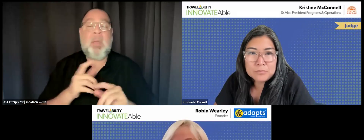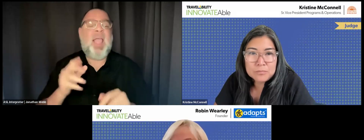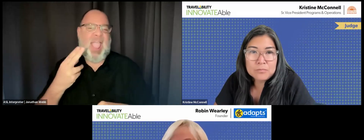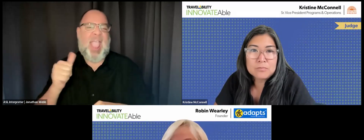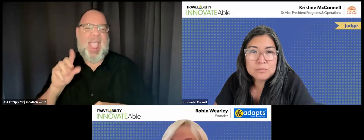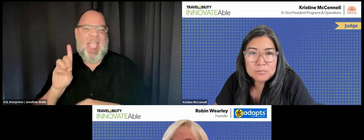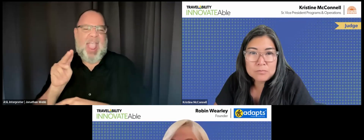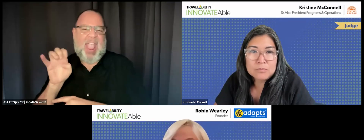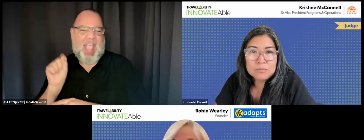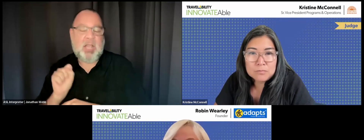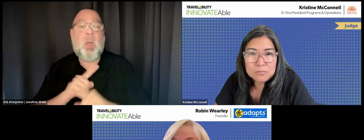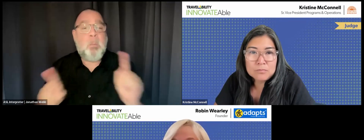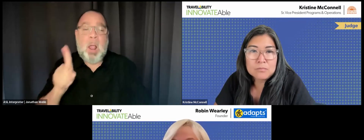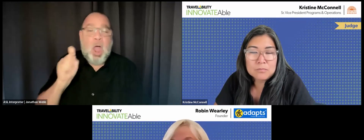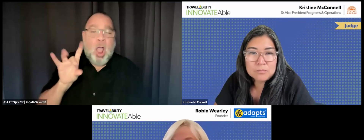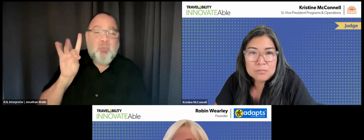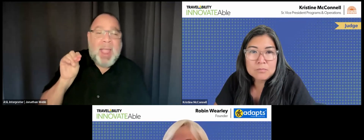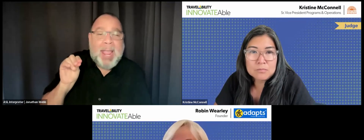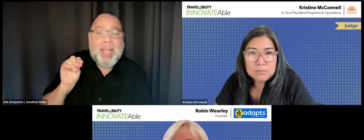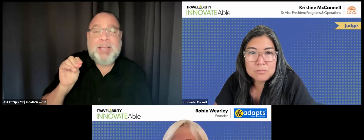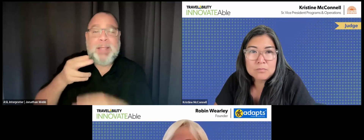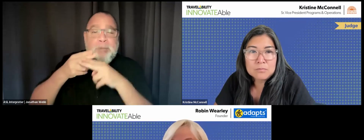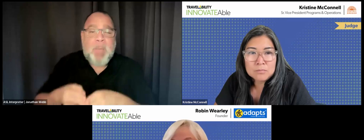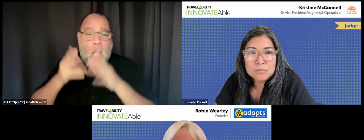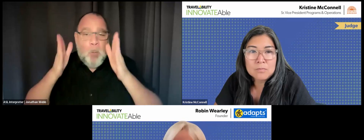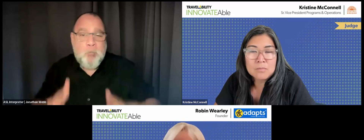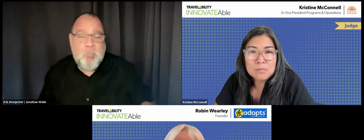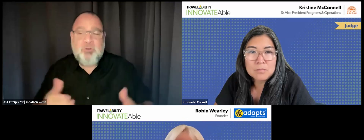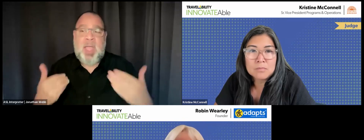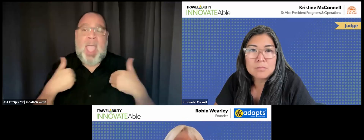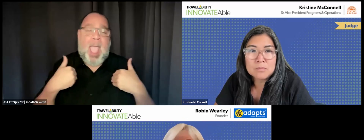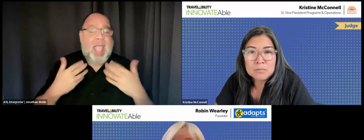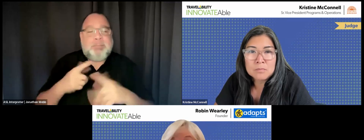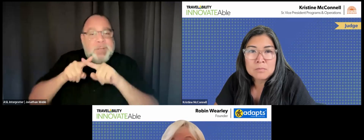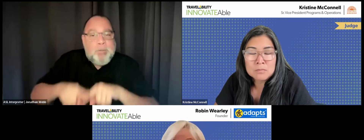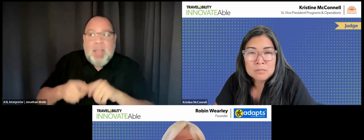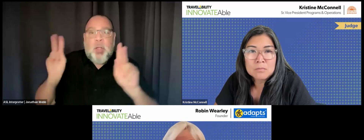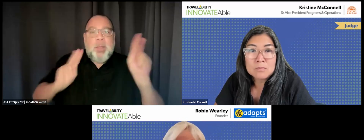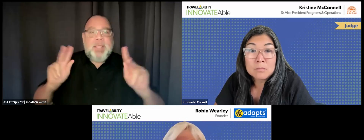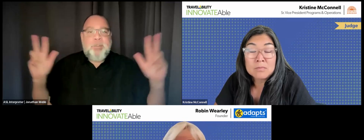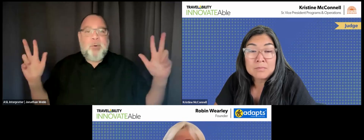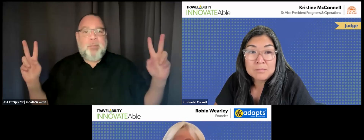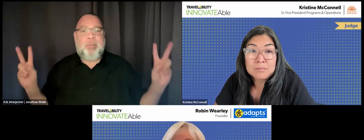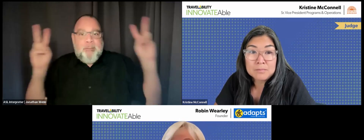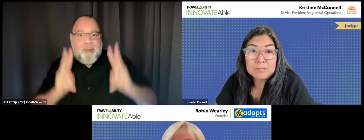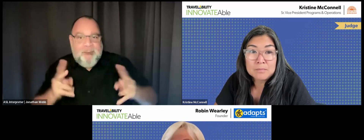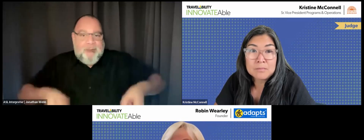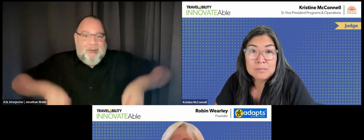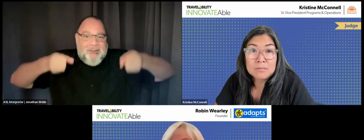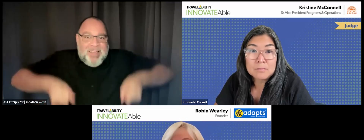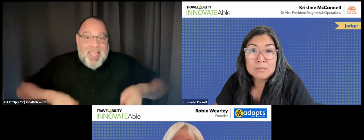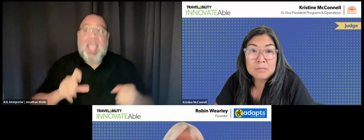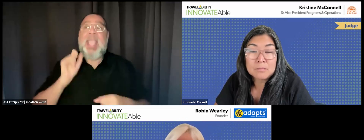you had 2 people or 3 people, it all depends on the strength of the people lifting. In an aircraft emergency, if it's a